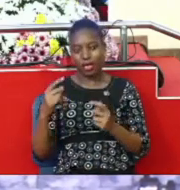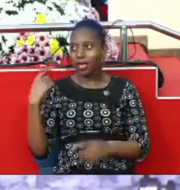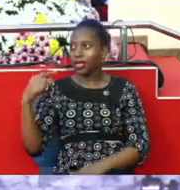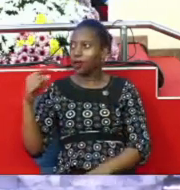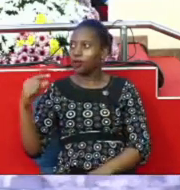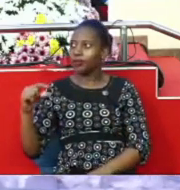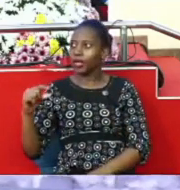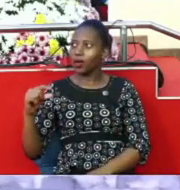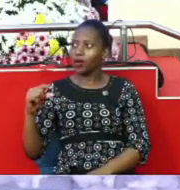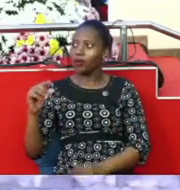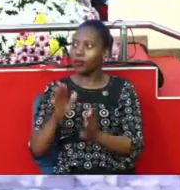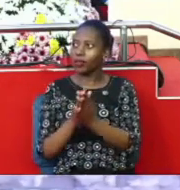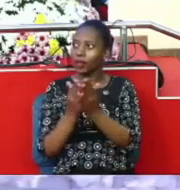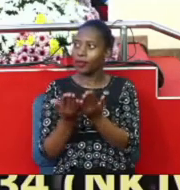34.